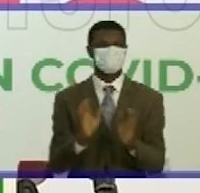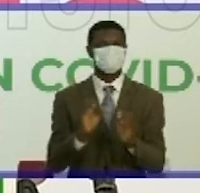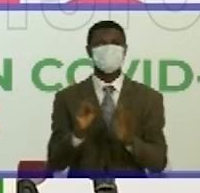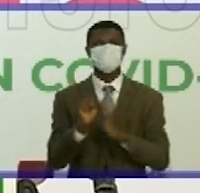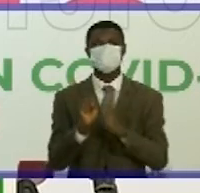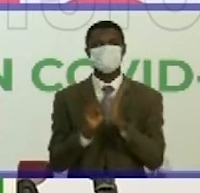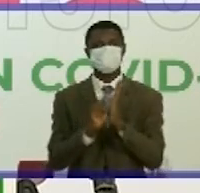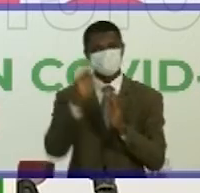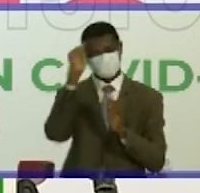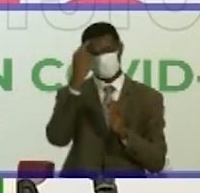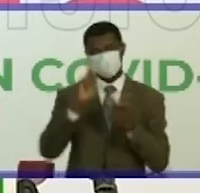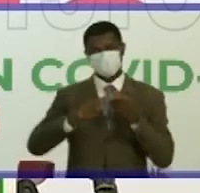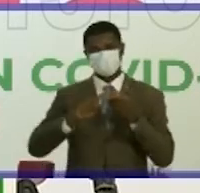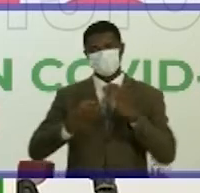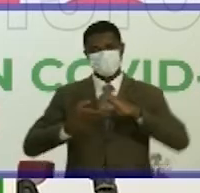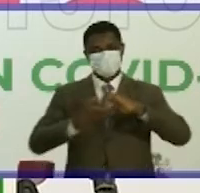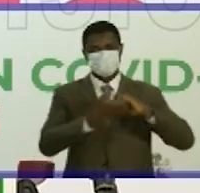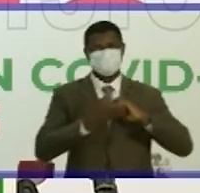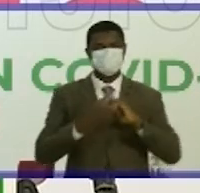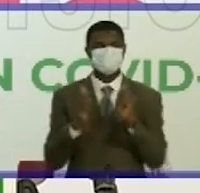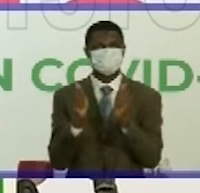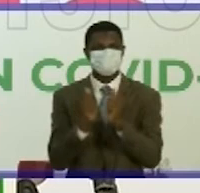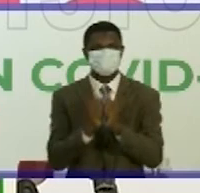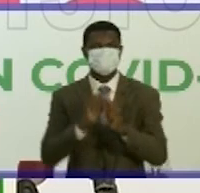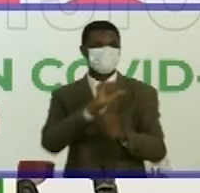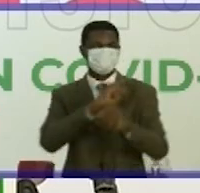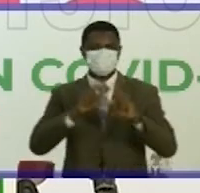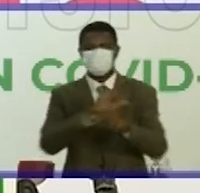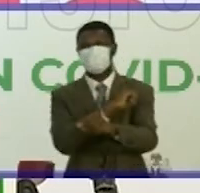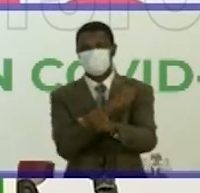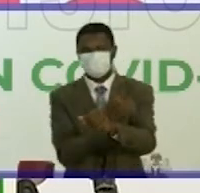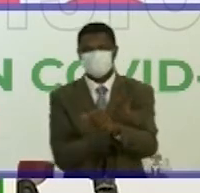government authorities to intensify necessary measures